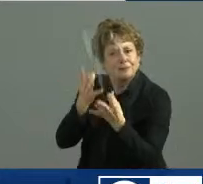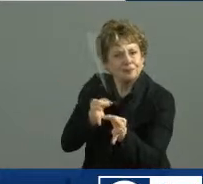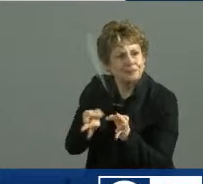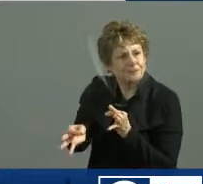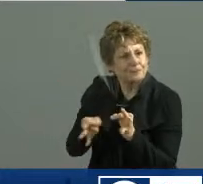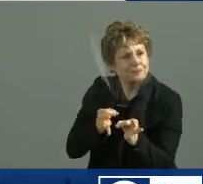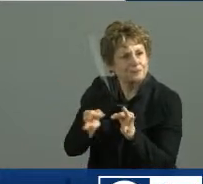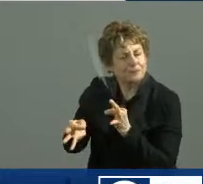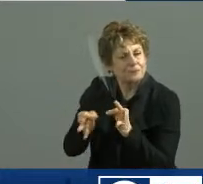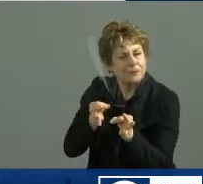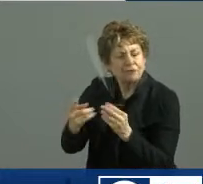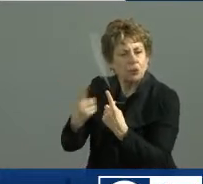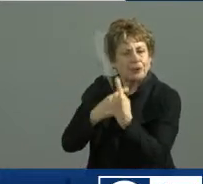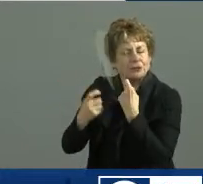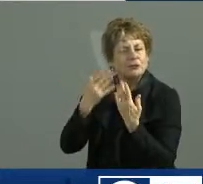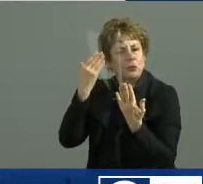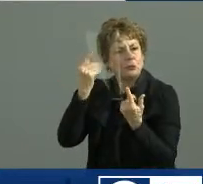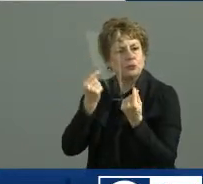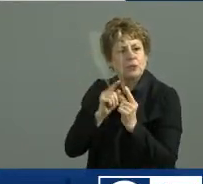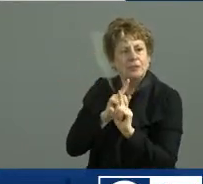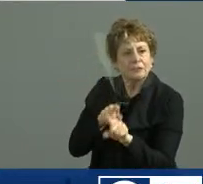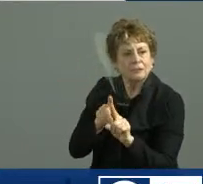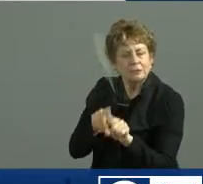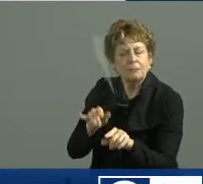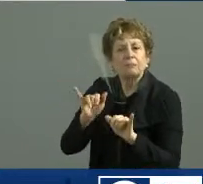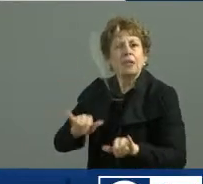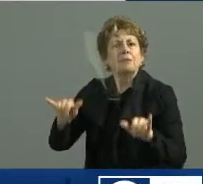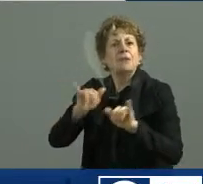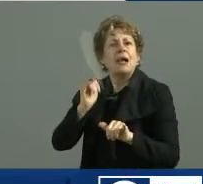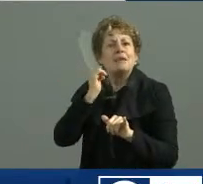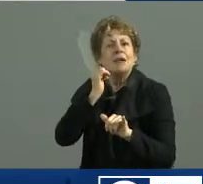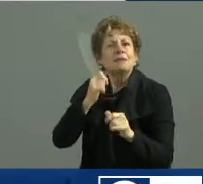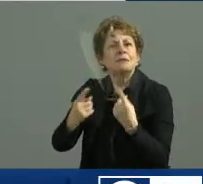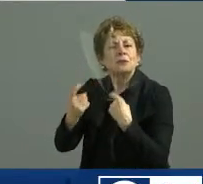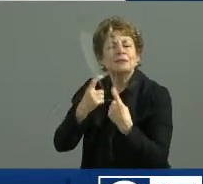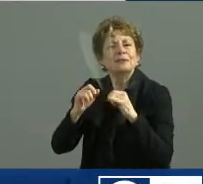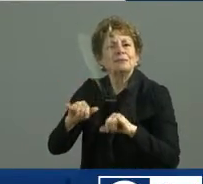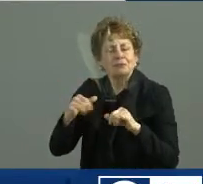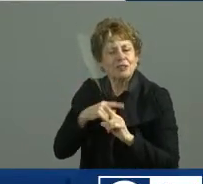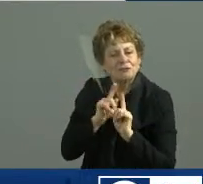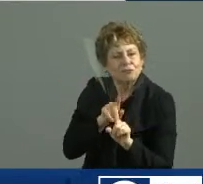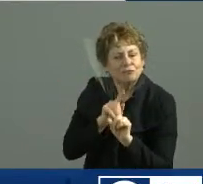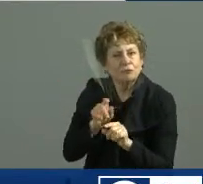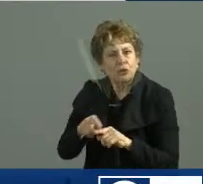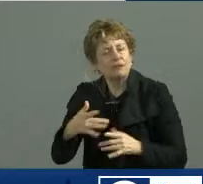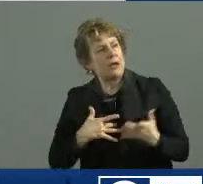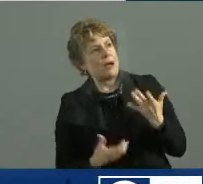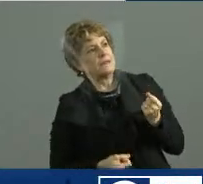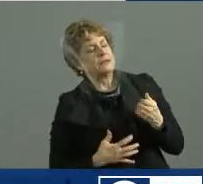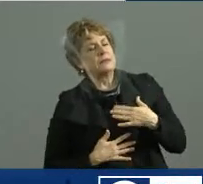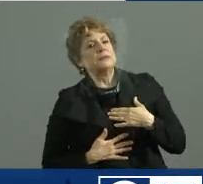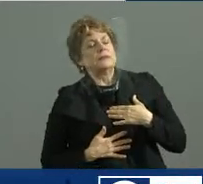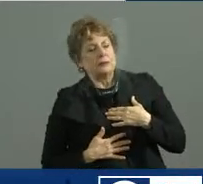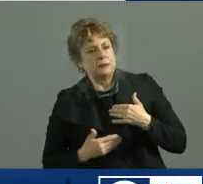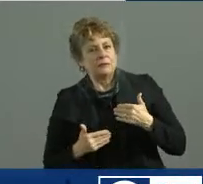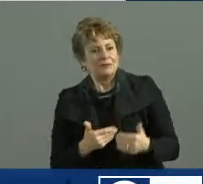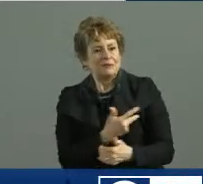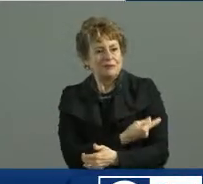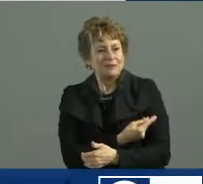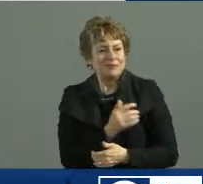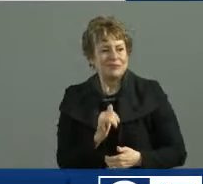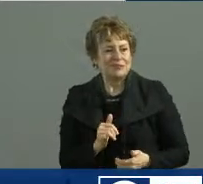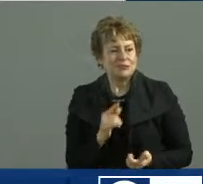patients. The assets that I've put on the screen are just a sample of the small